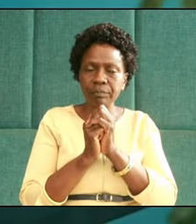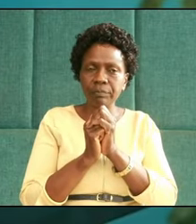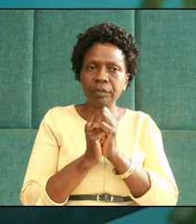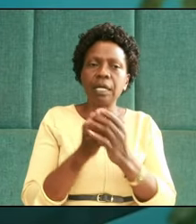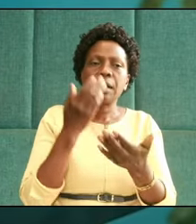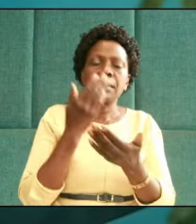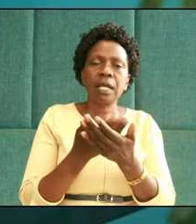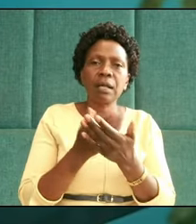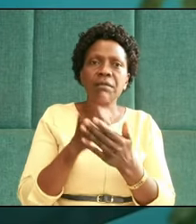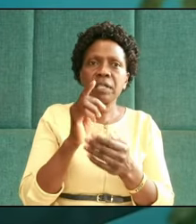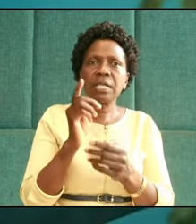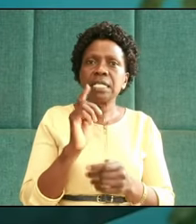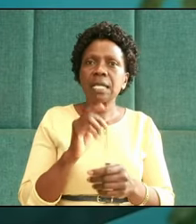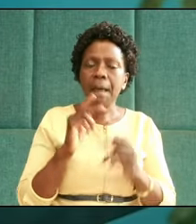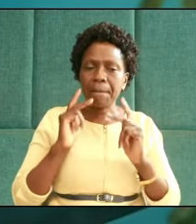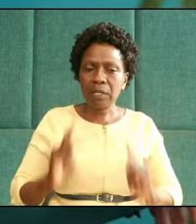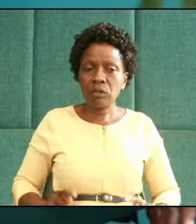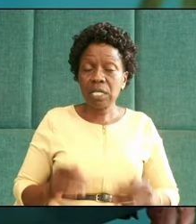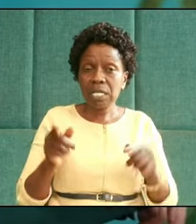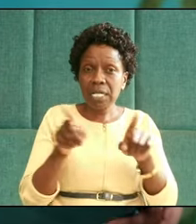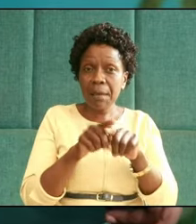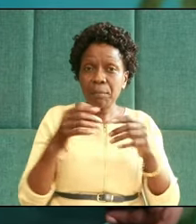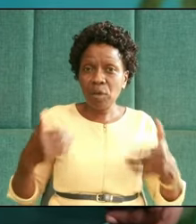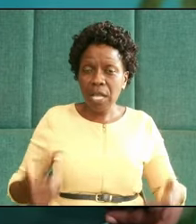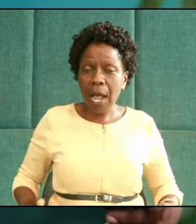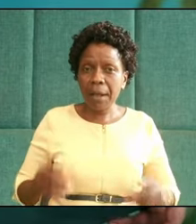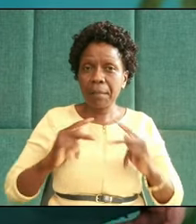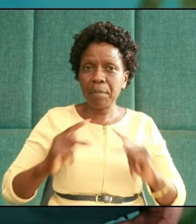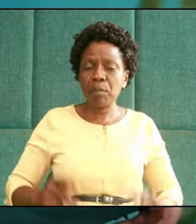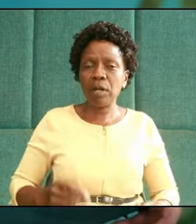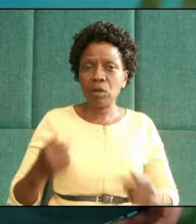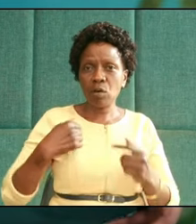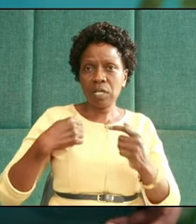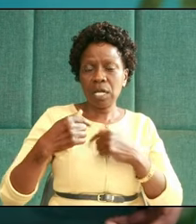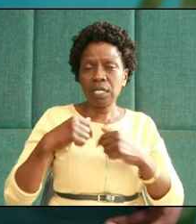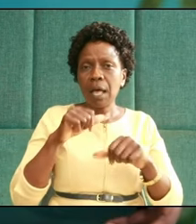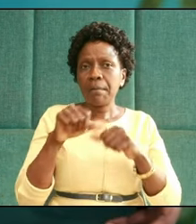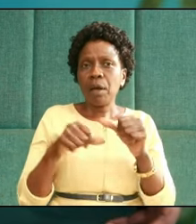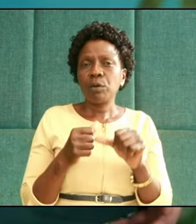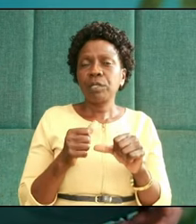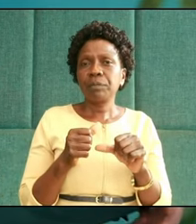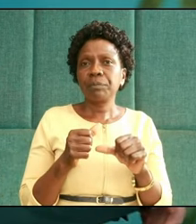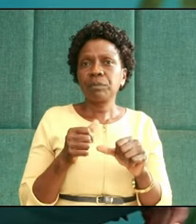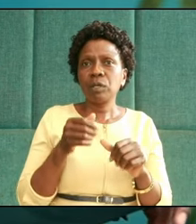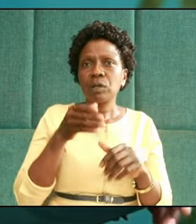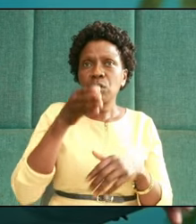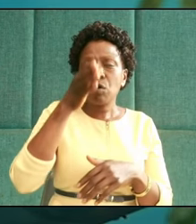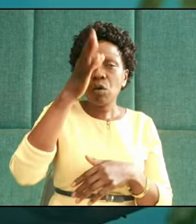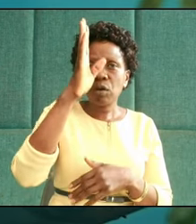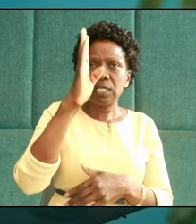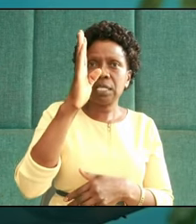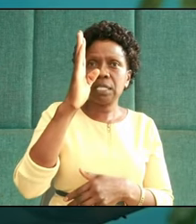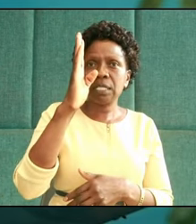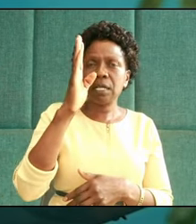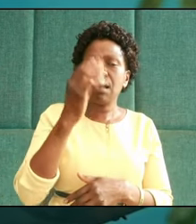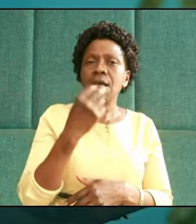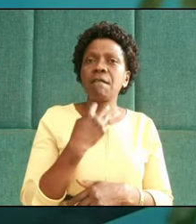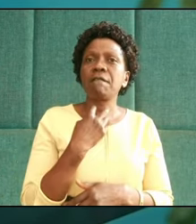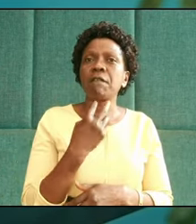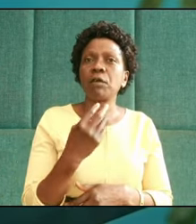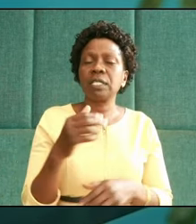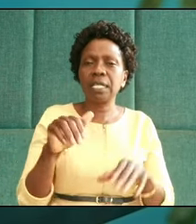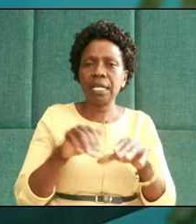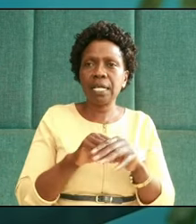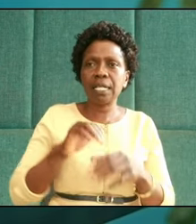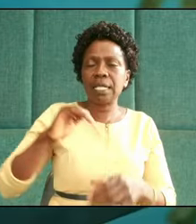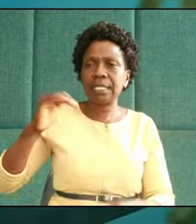ministry. As young people, we are concerned about God's voice in the